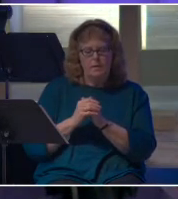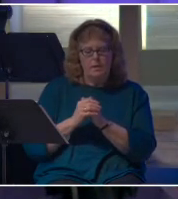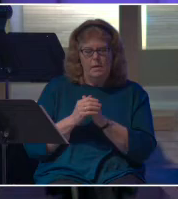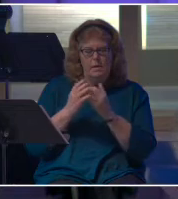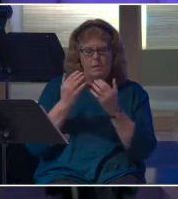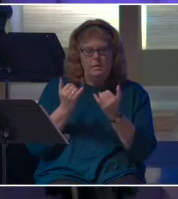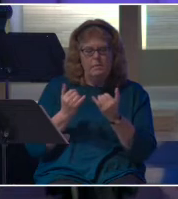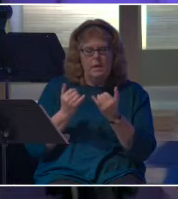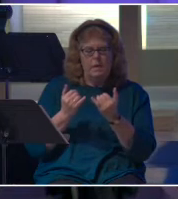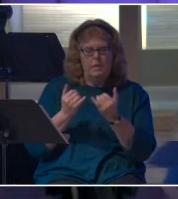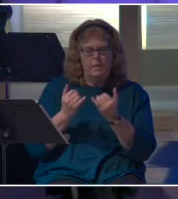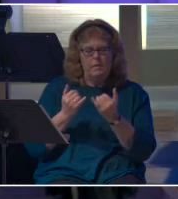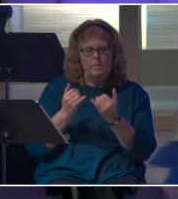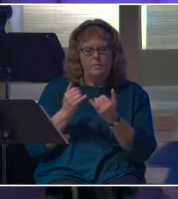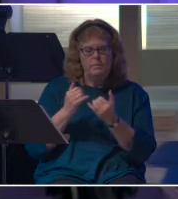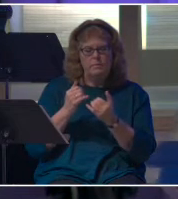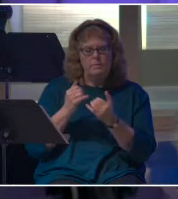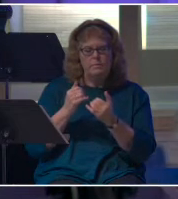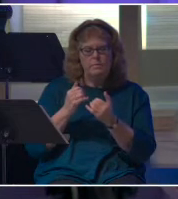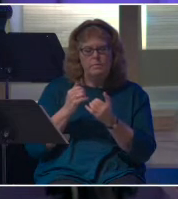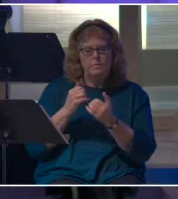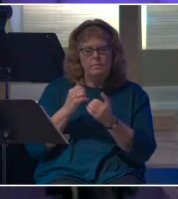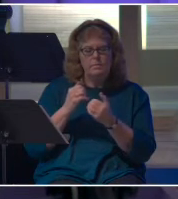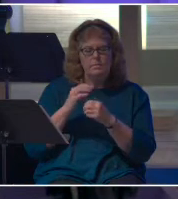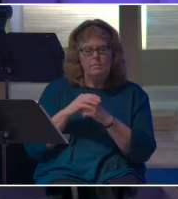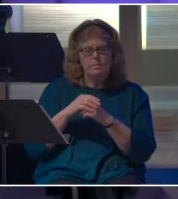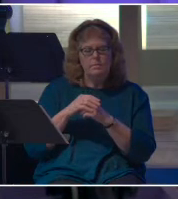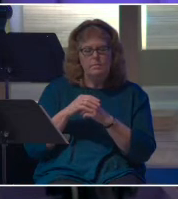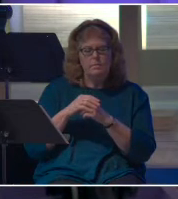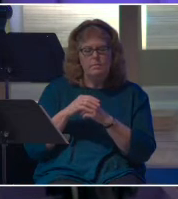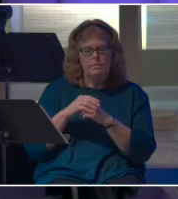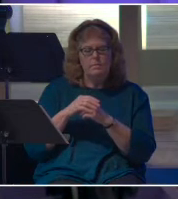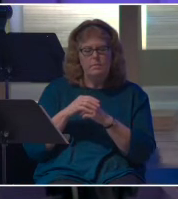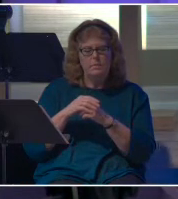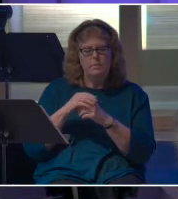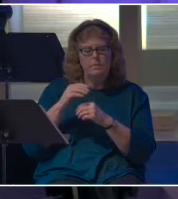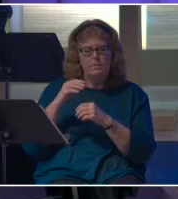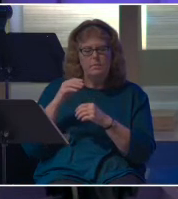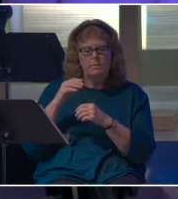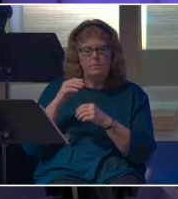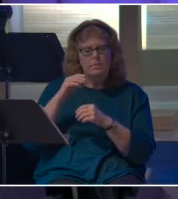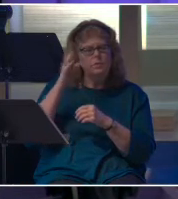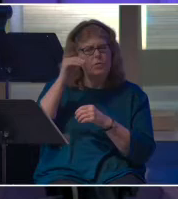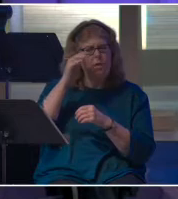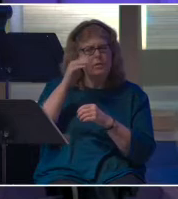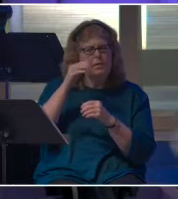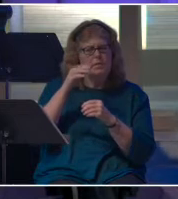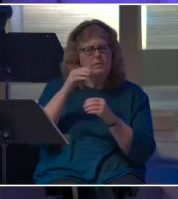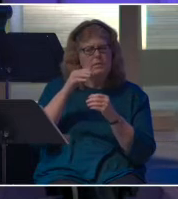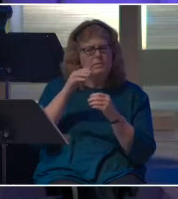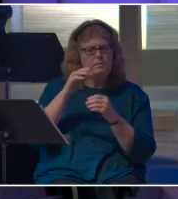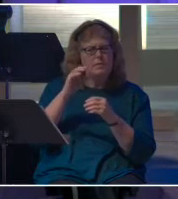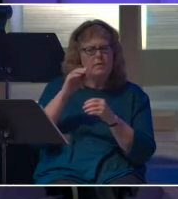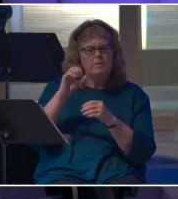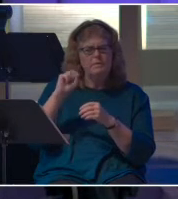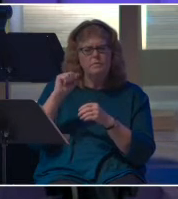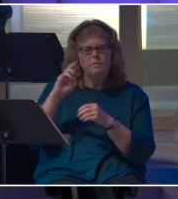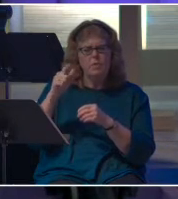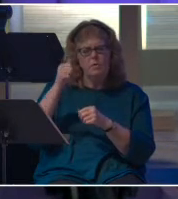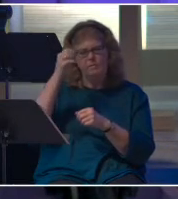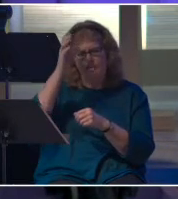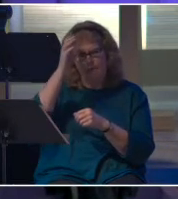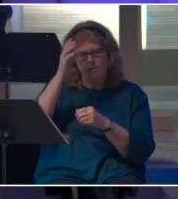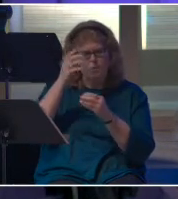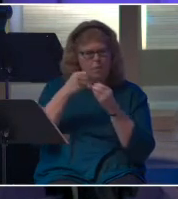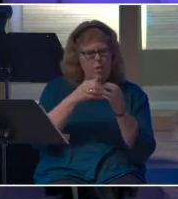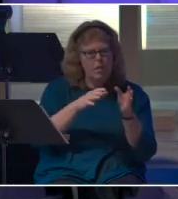Now, the donkeys of Kish, Saul's father, were lost. So Kish said to his son